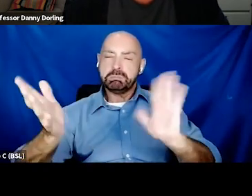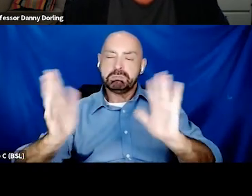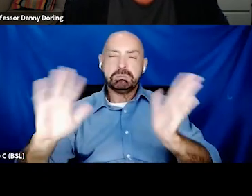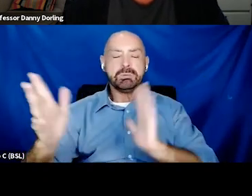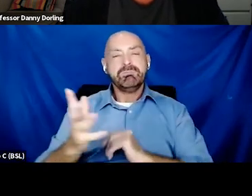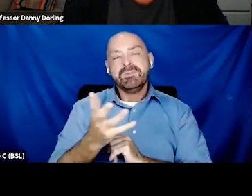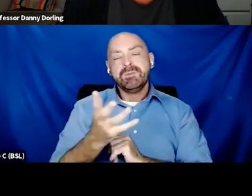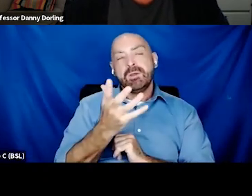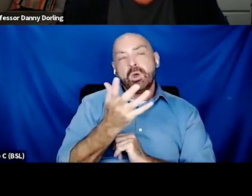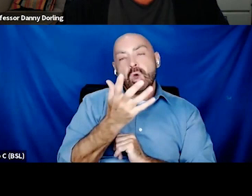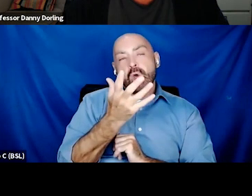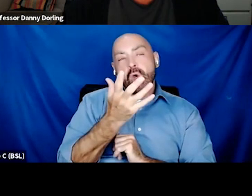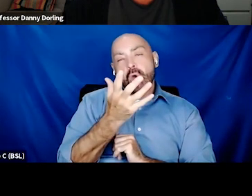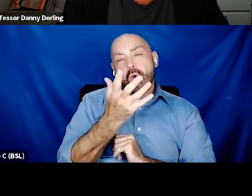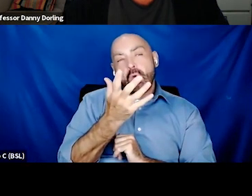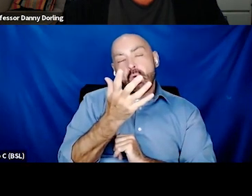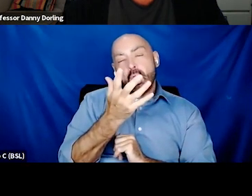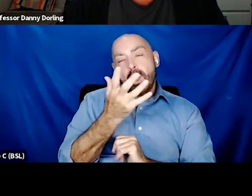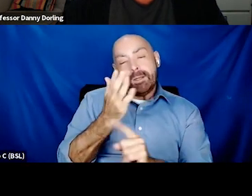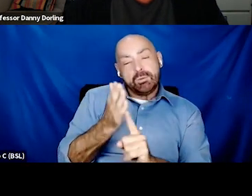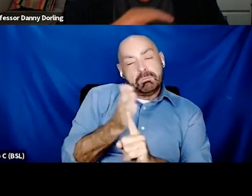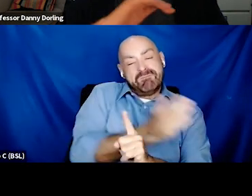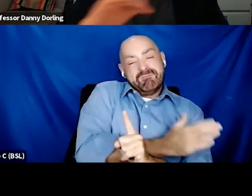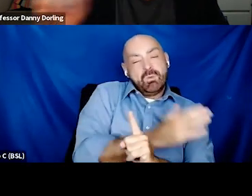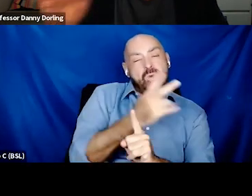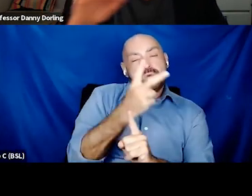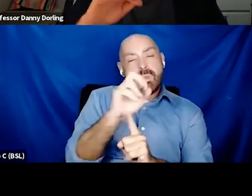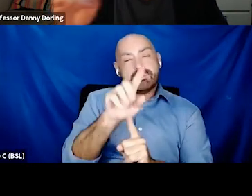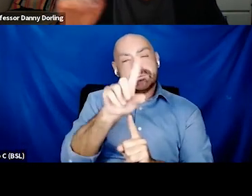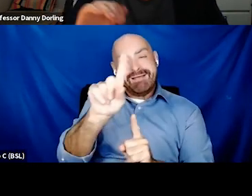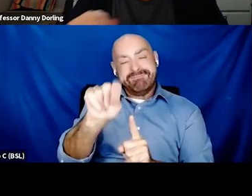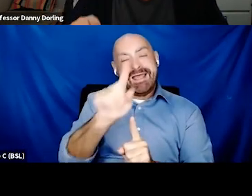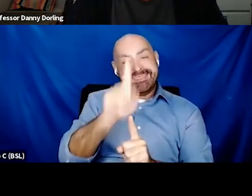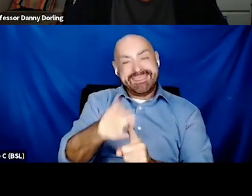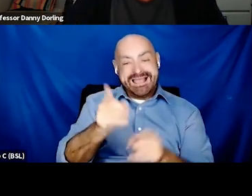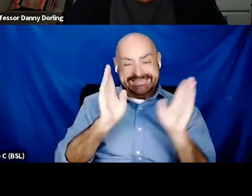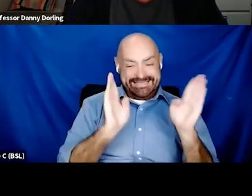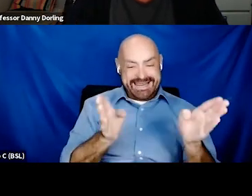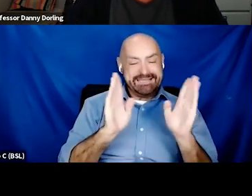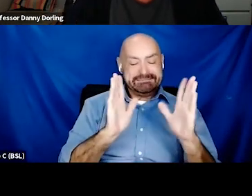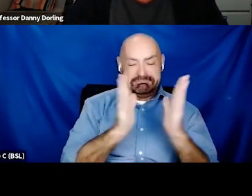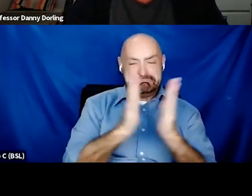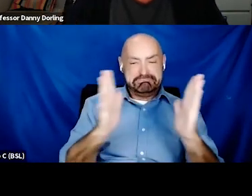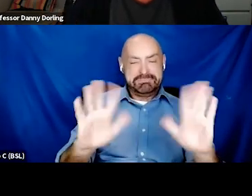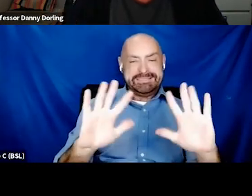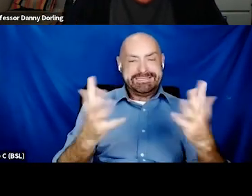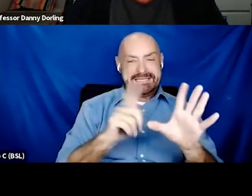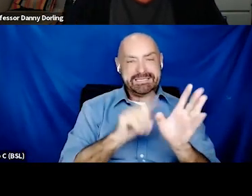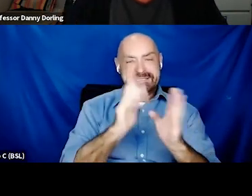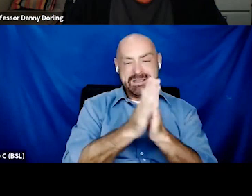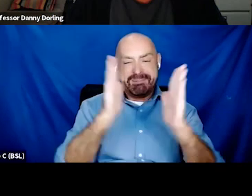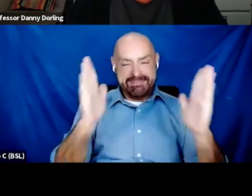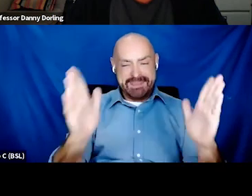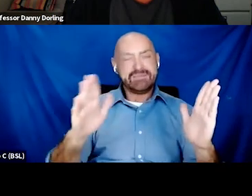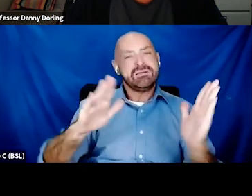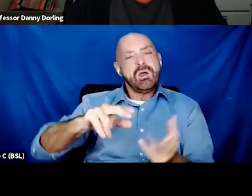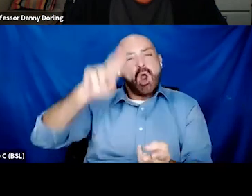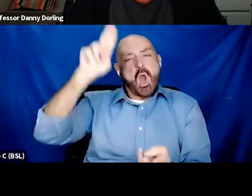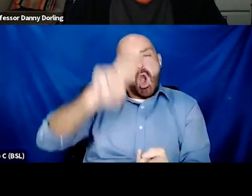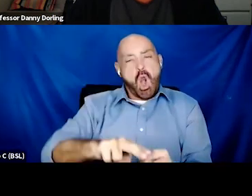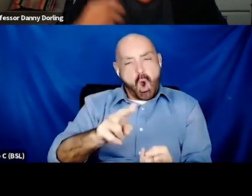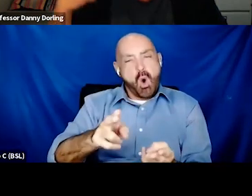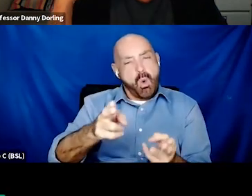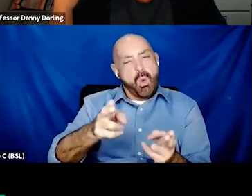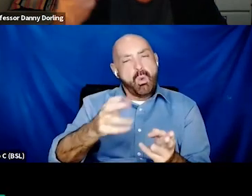were before 2011. So that decade of flatlining life expectancy was a decade of low rates of